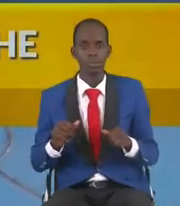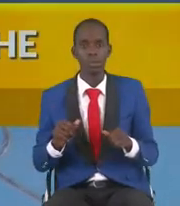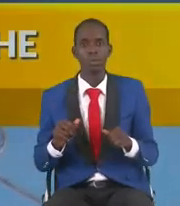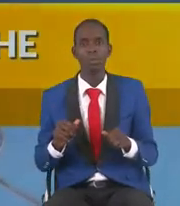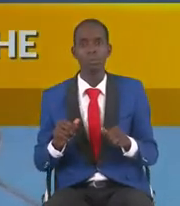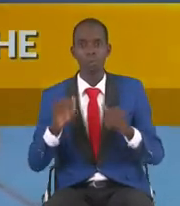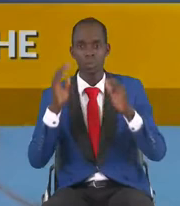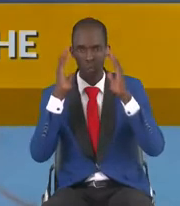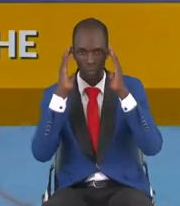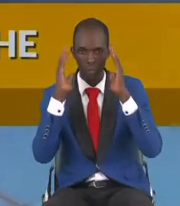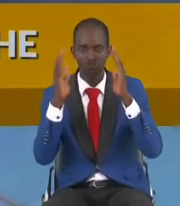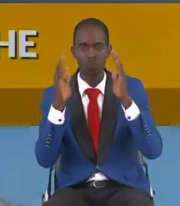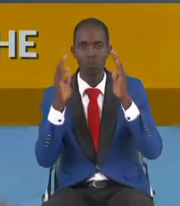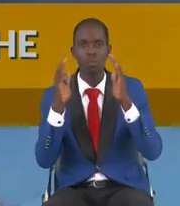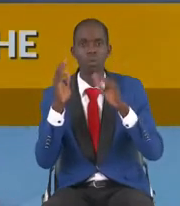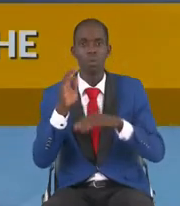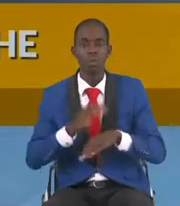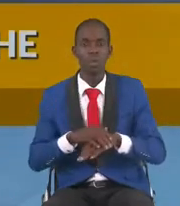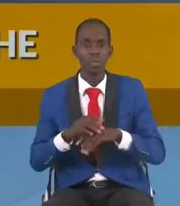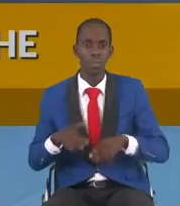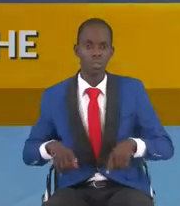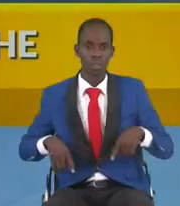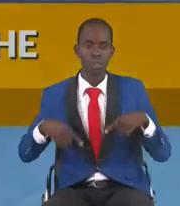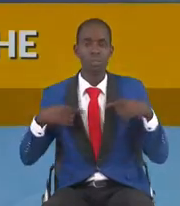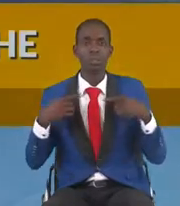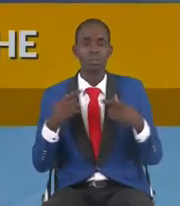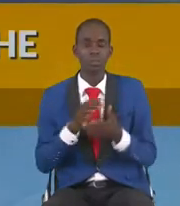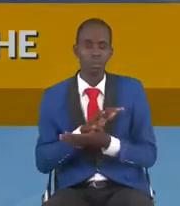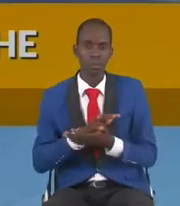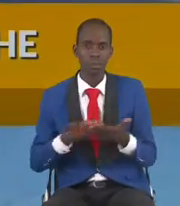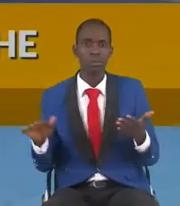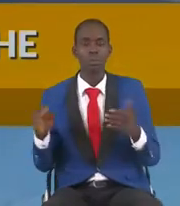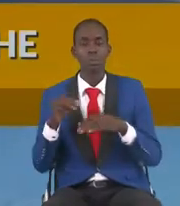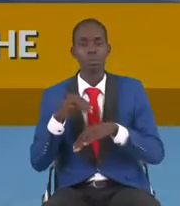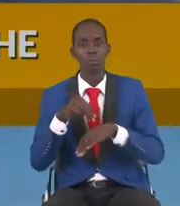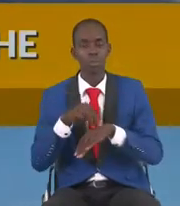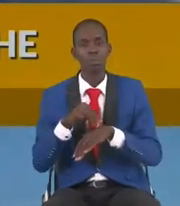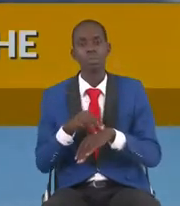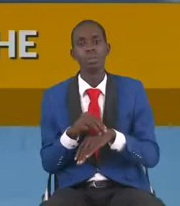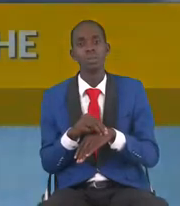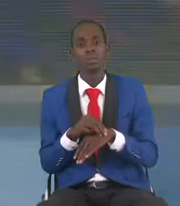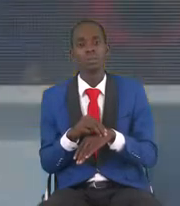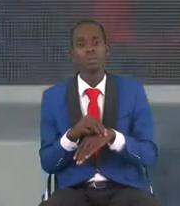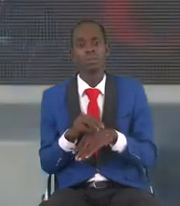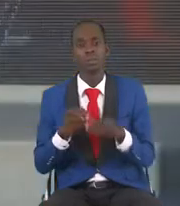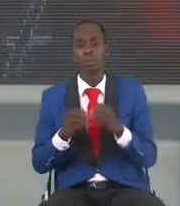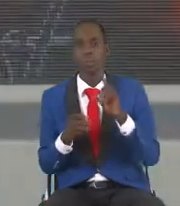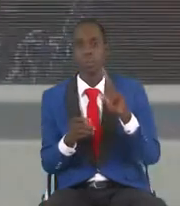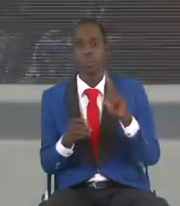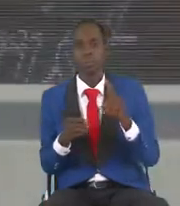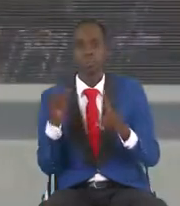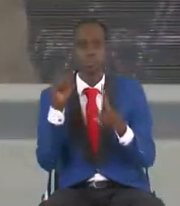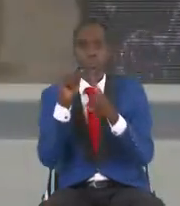concentration on life distilling scripture. Let's come to number one. Number